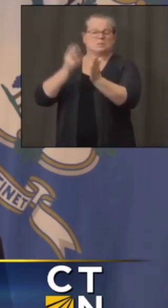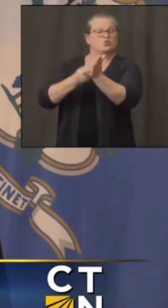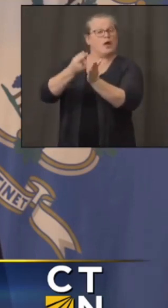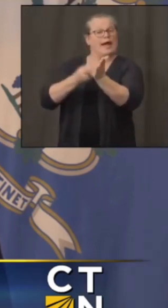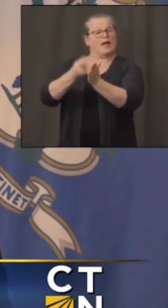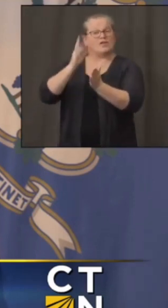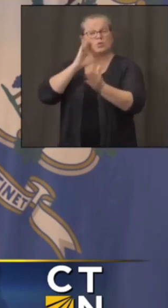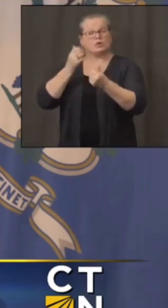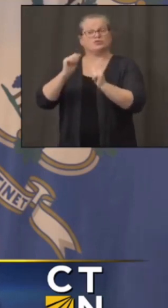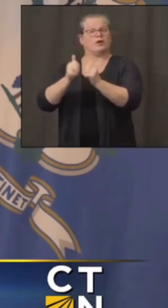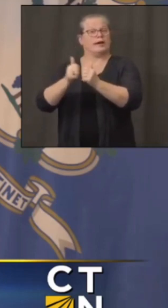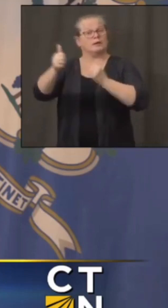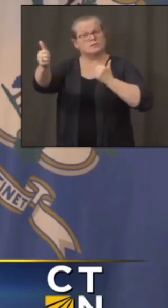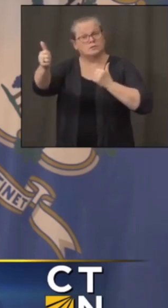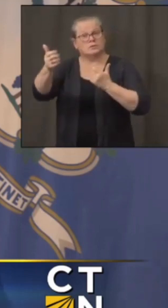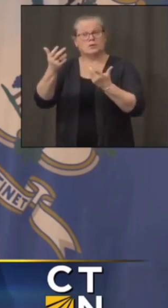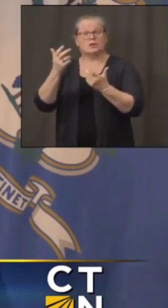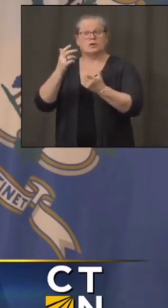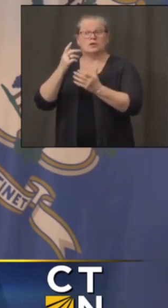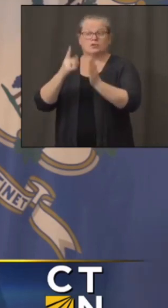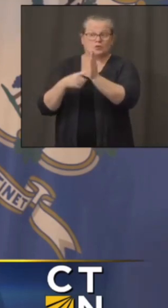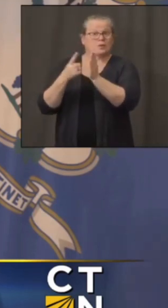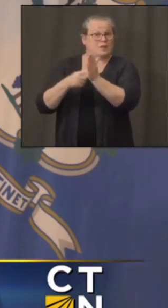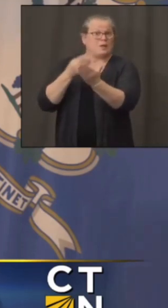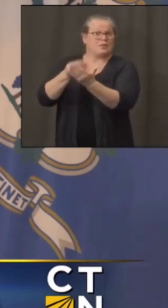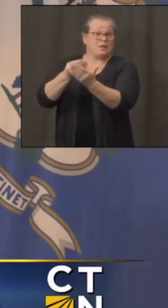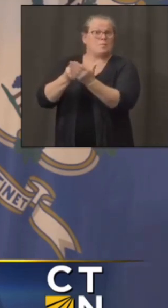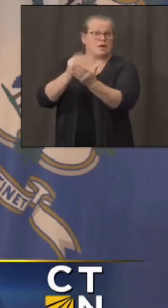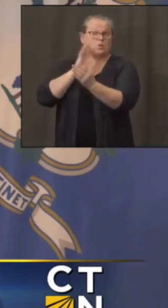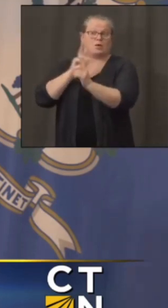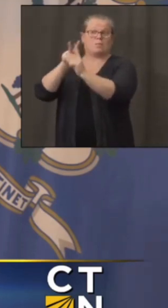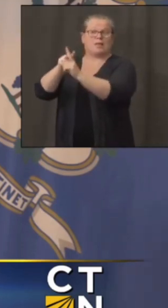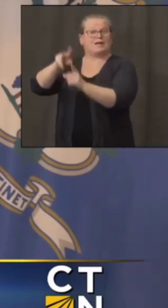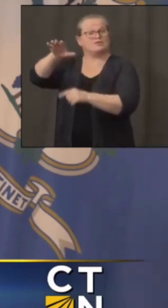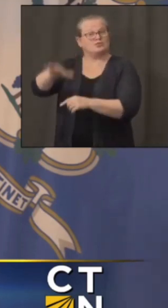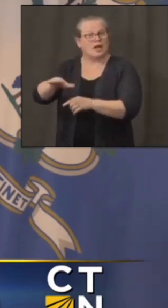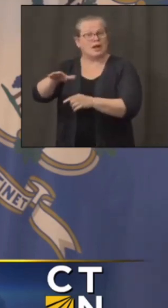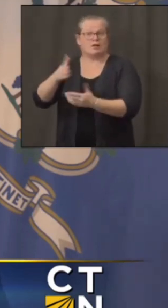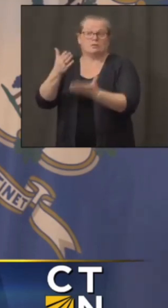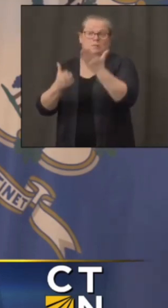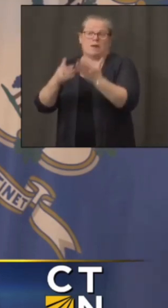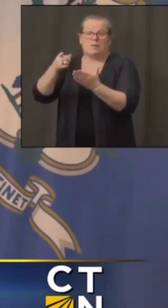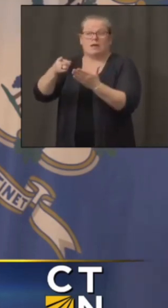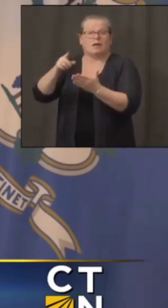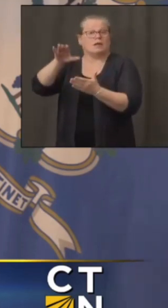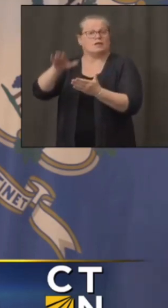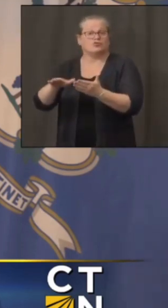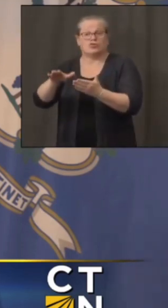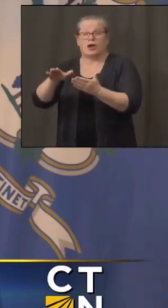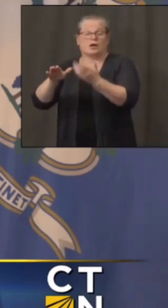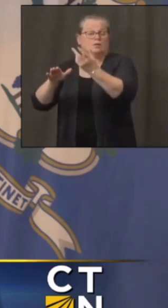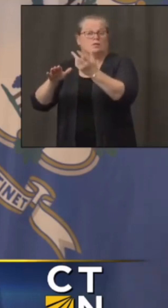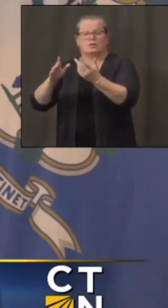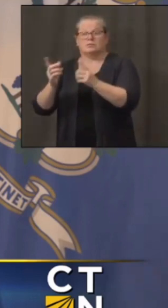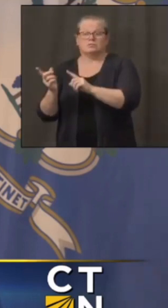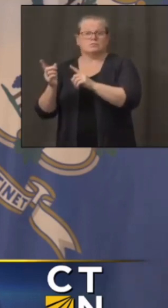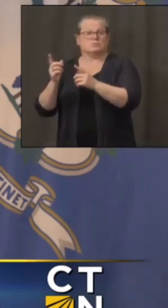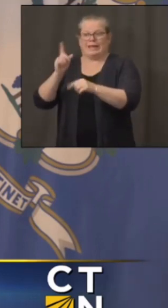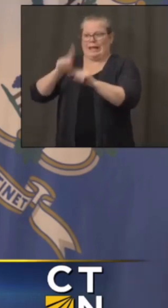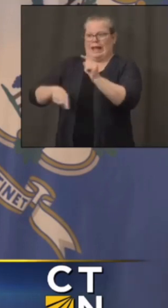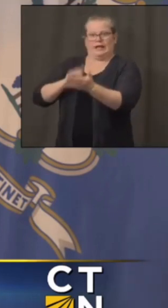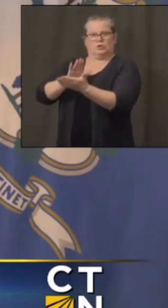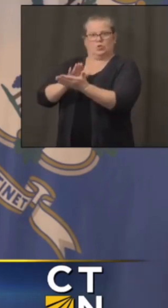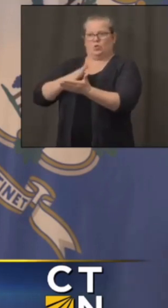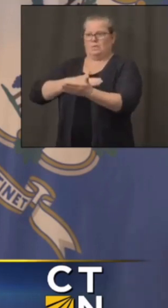you know, money following the children, because some kids are going to go to another school district, a magnet school in another town, if they can't go to school